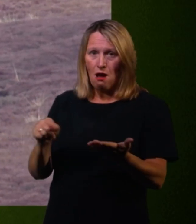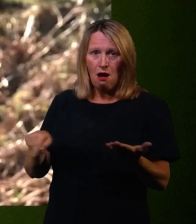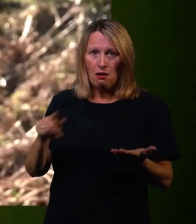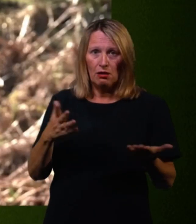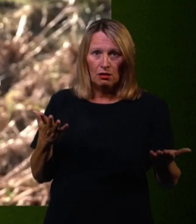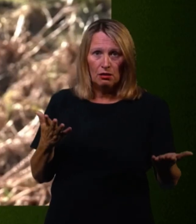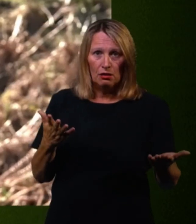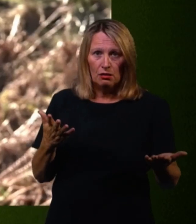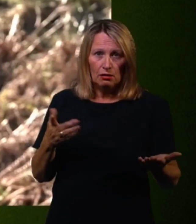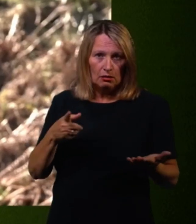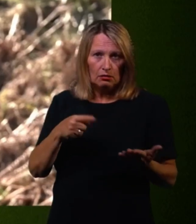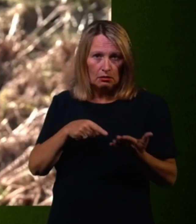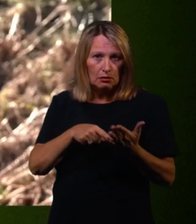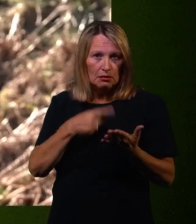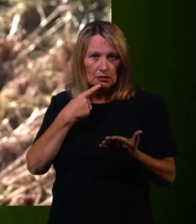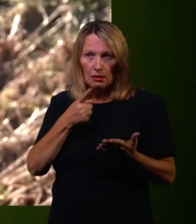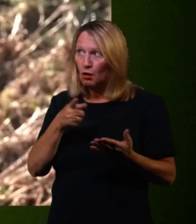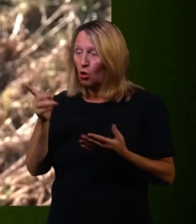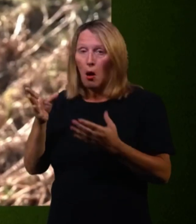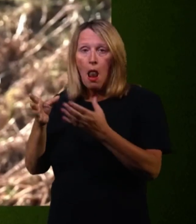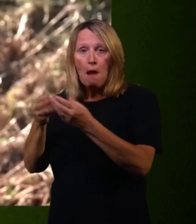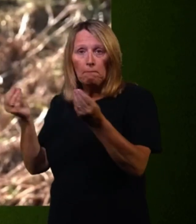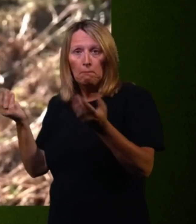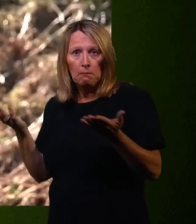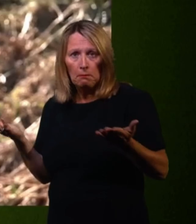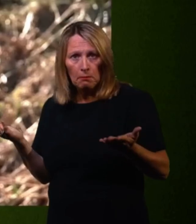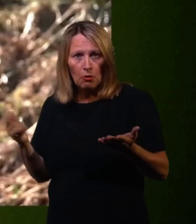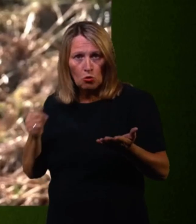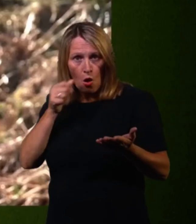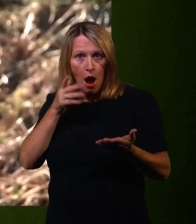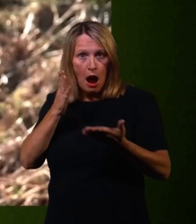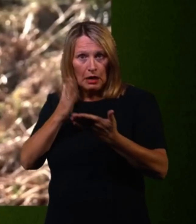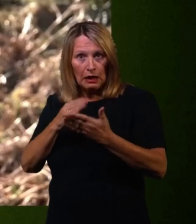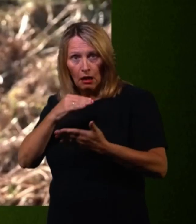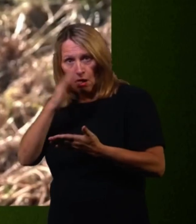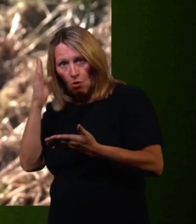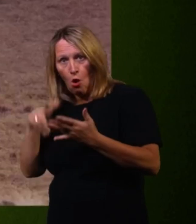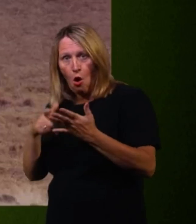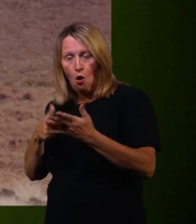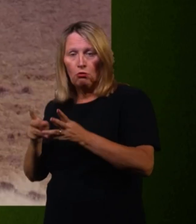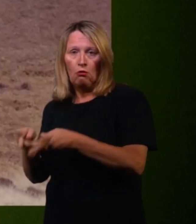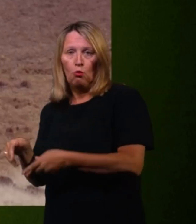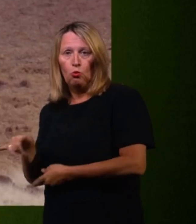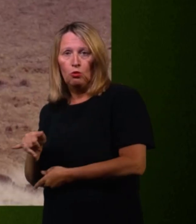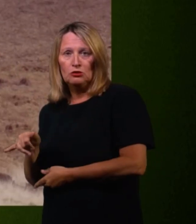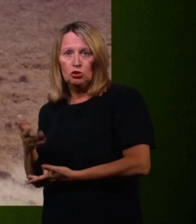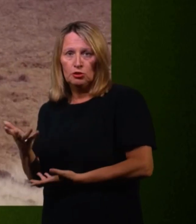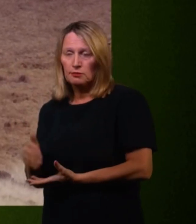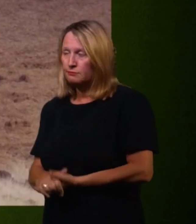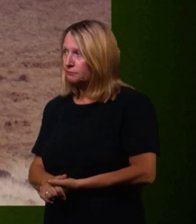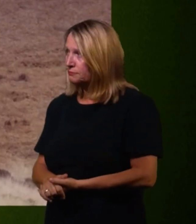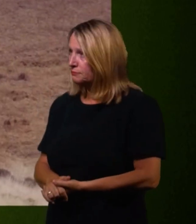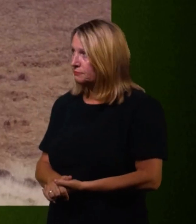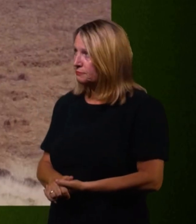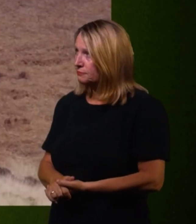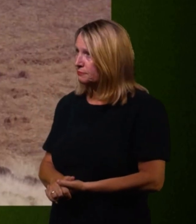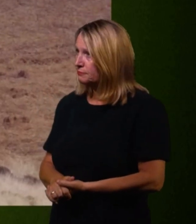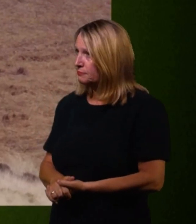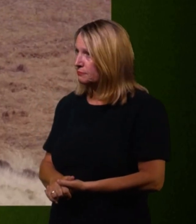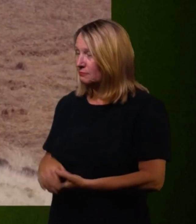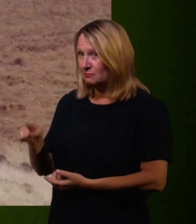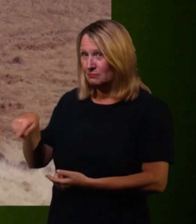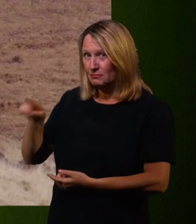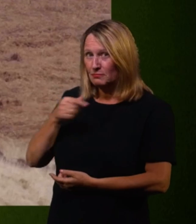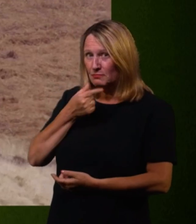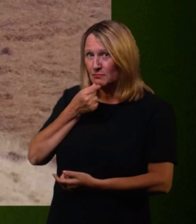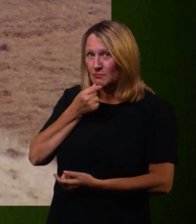So you've established that they're going missing, but how do you know that they're actively being killed rather than just dying off? These